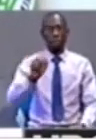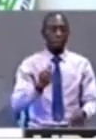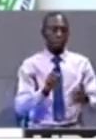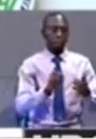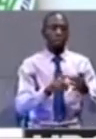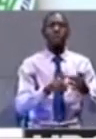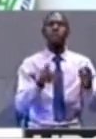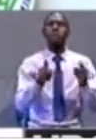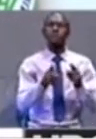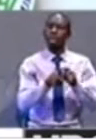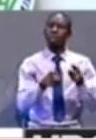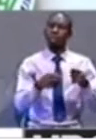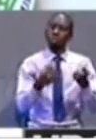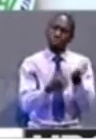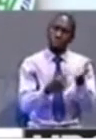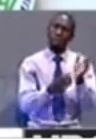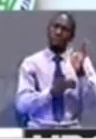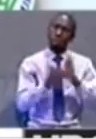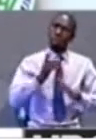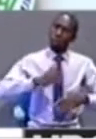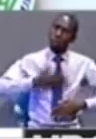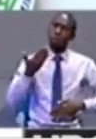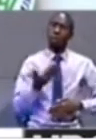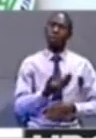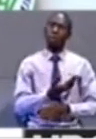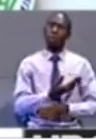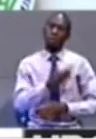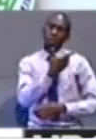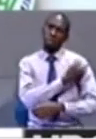We are also developing ours. We're developing our vaccine.